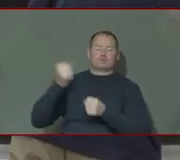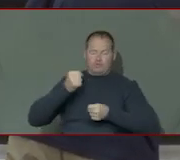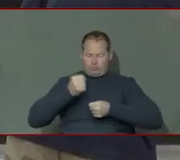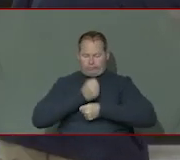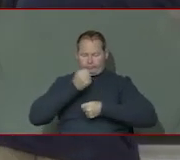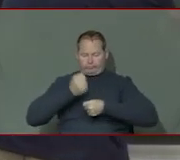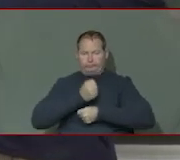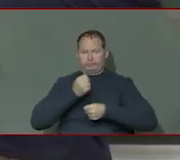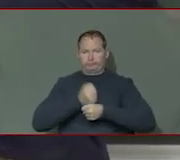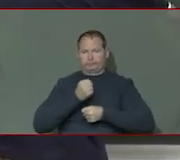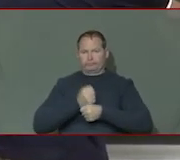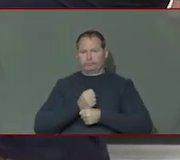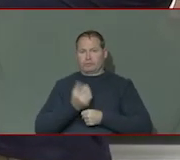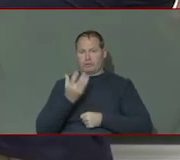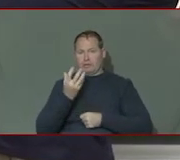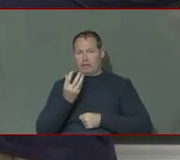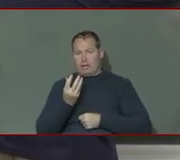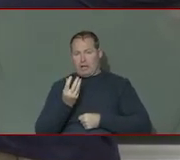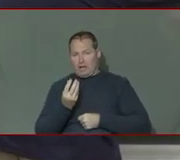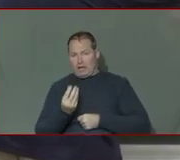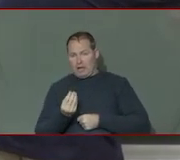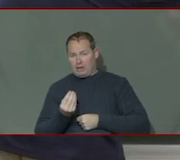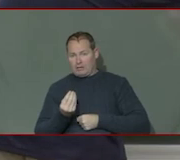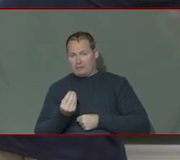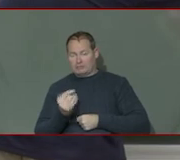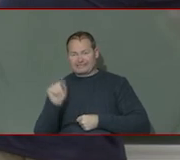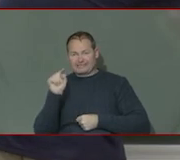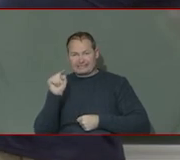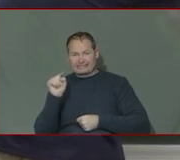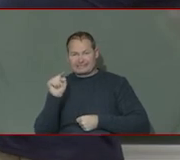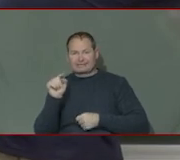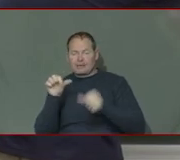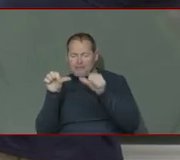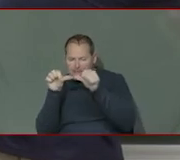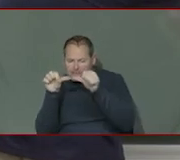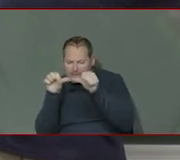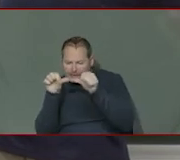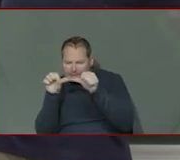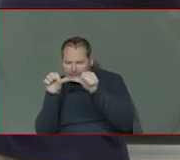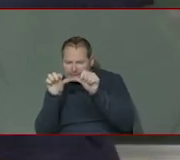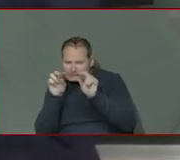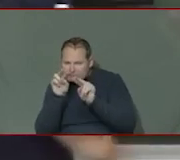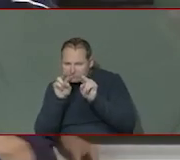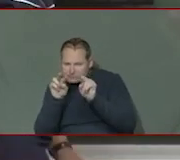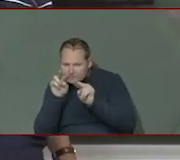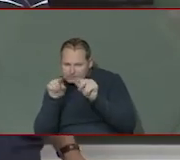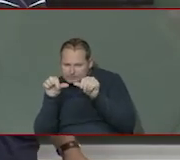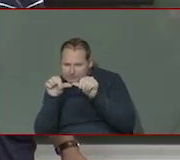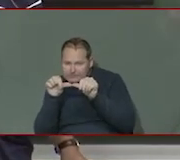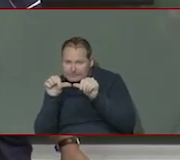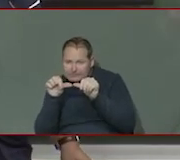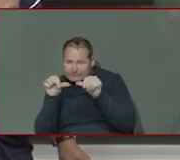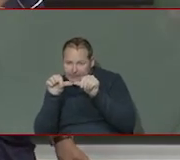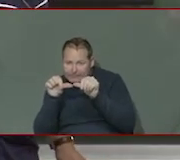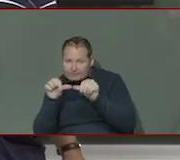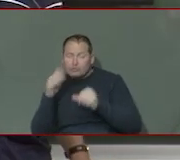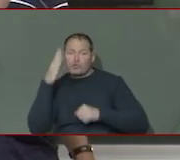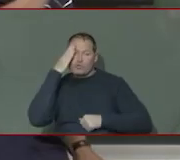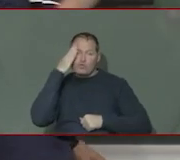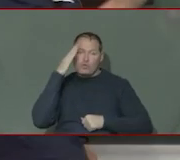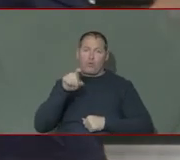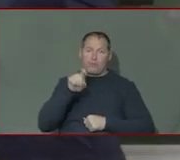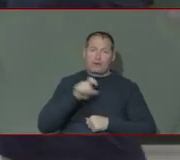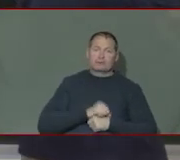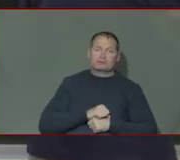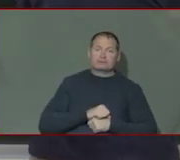us here in the afferent arteriole some gauges. They sit there, and you need to know this. There